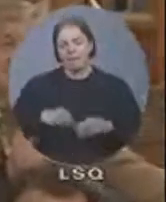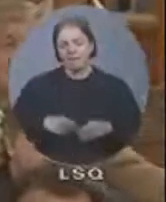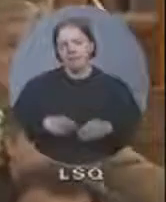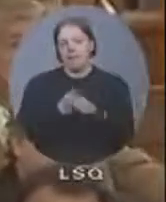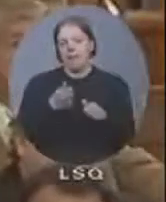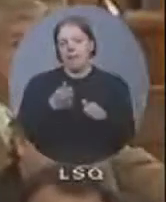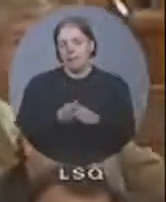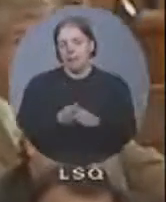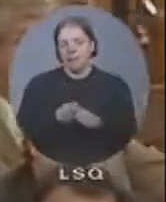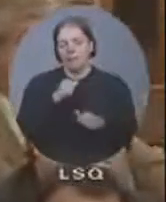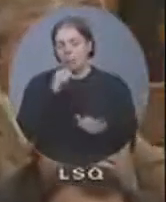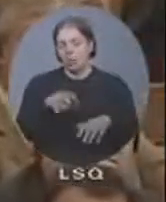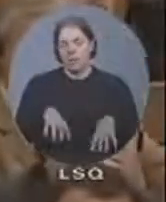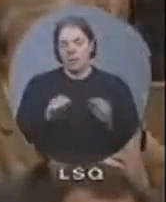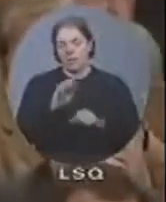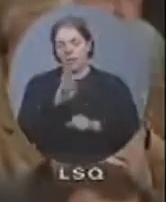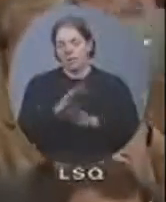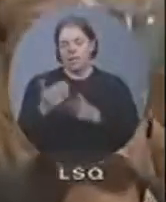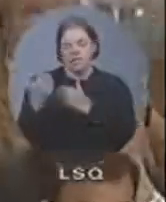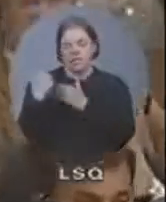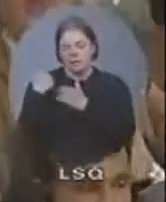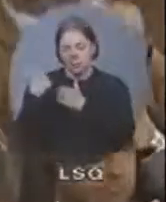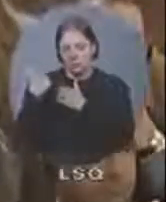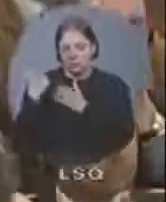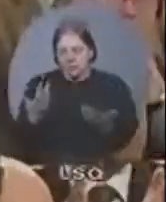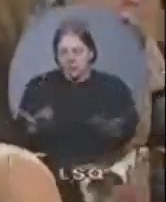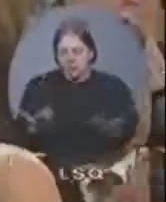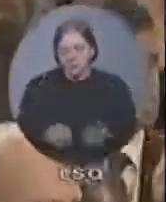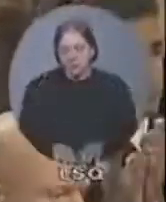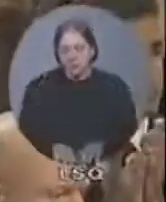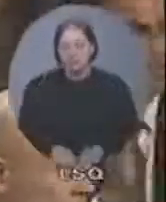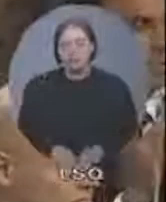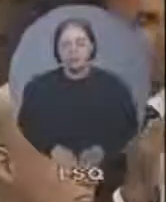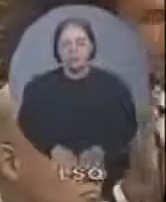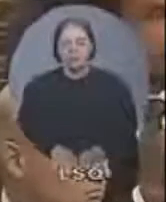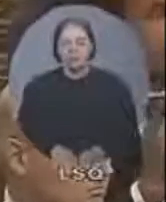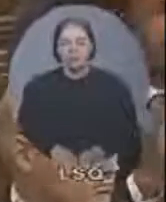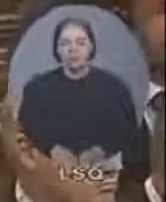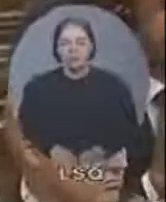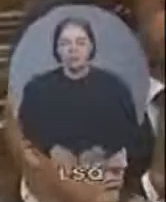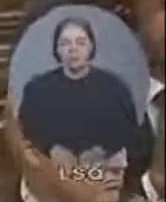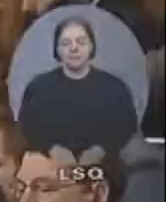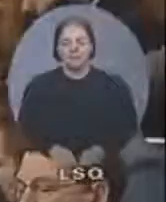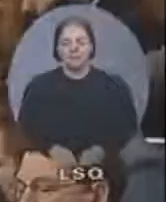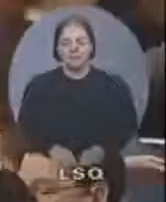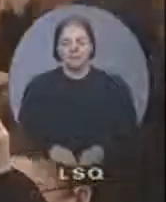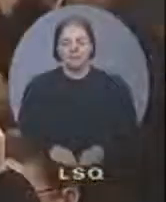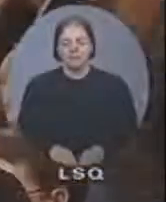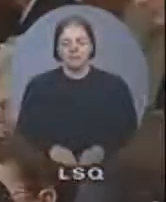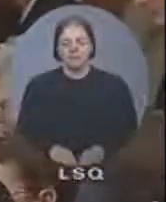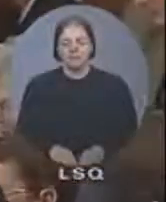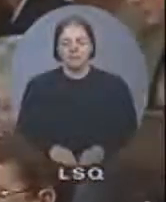What will the government do about this minister who will not assume responsibility? Mr.